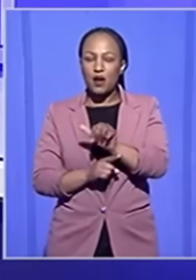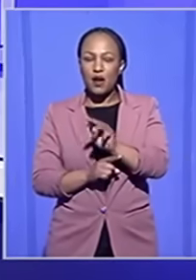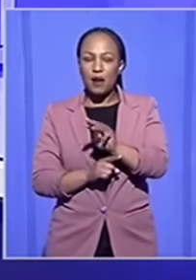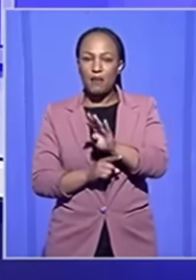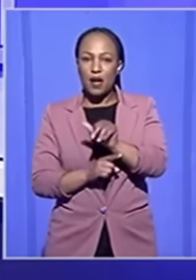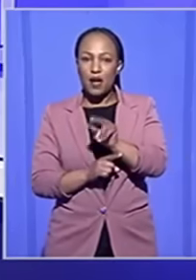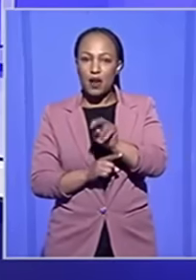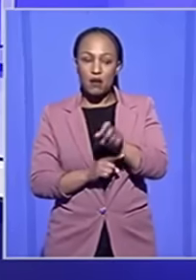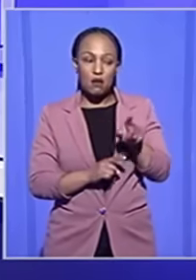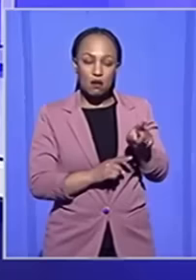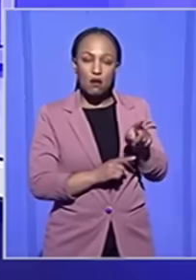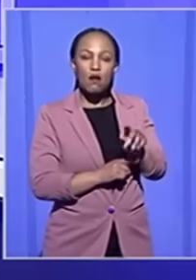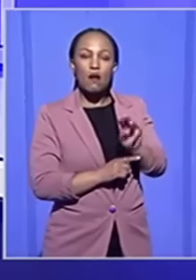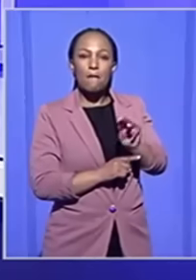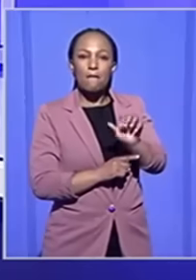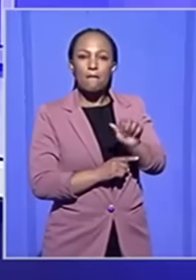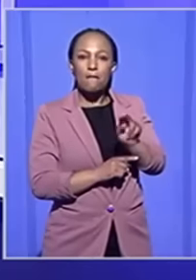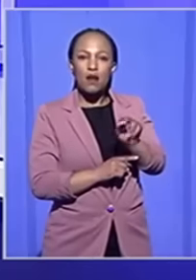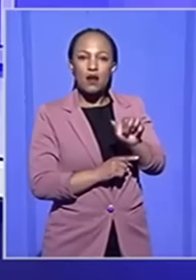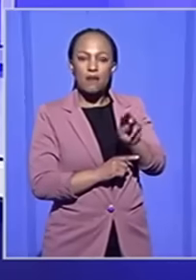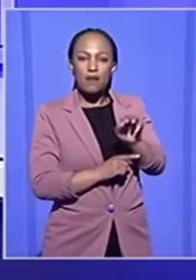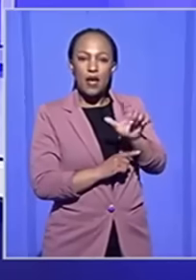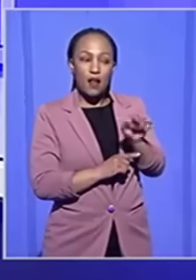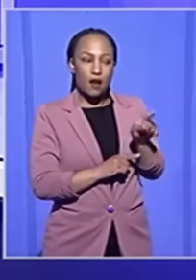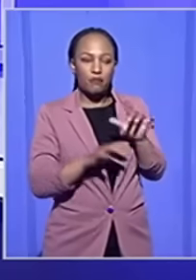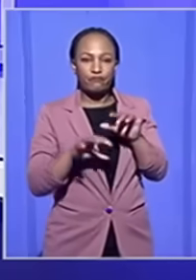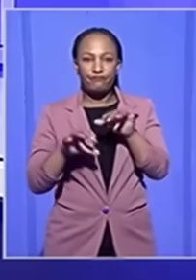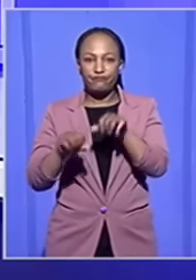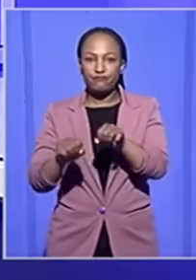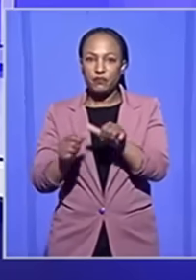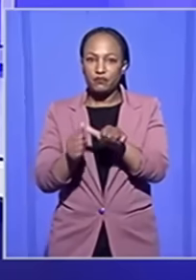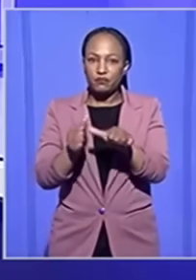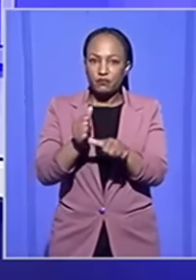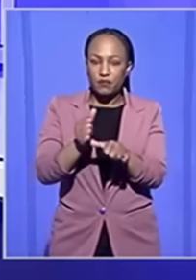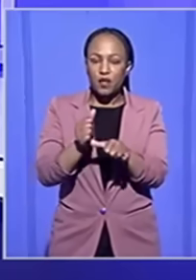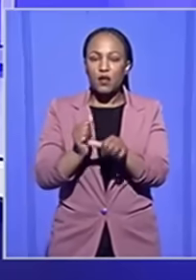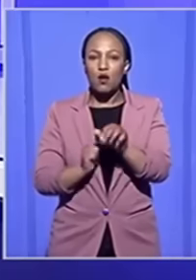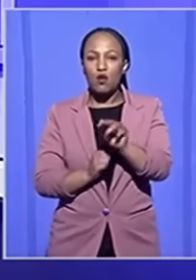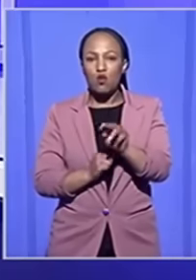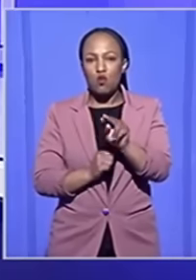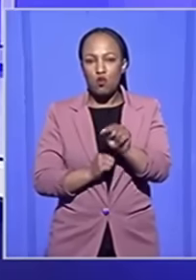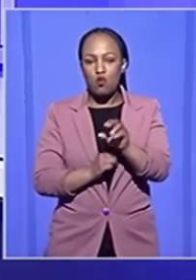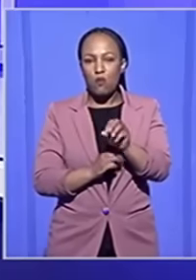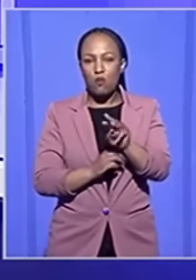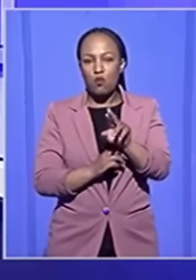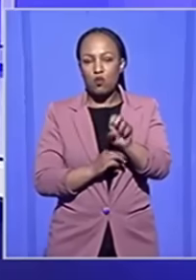Ngaka Nomusa Dube ke motlatsi yo montšhwa wa tona.